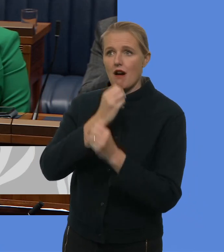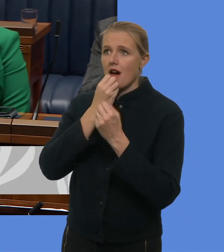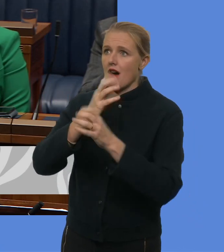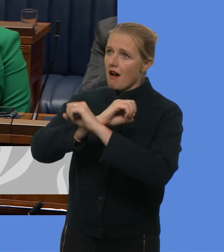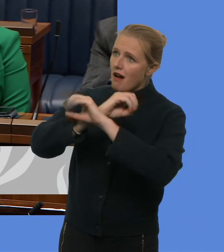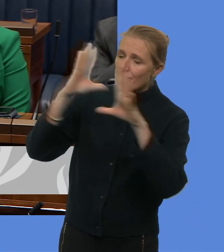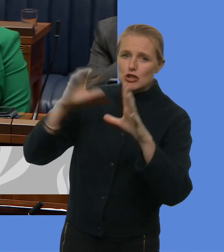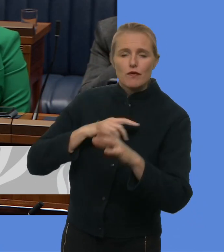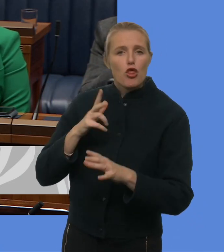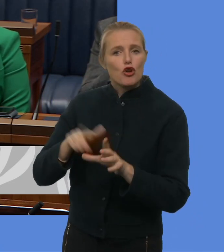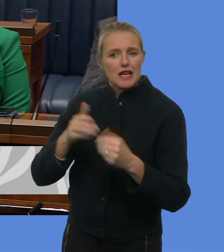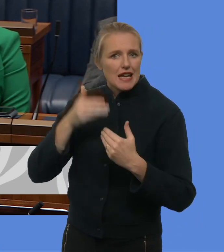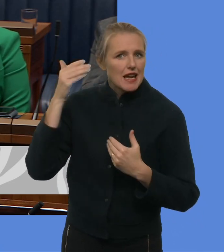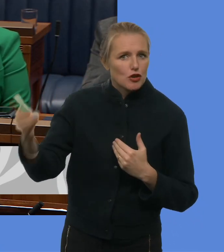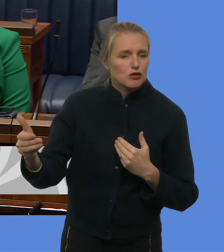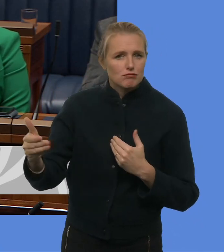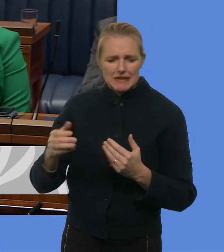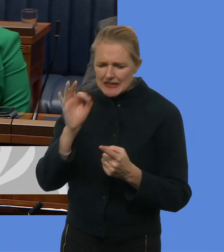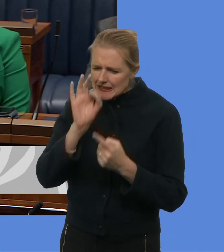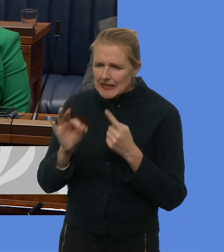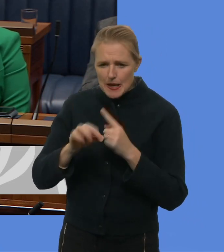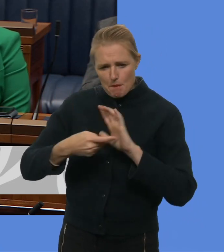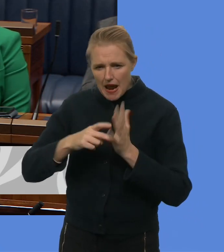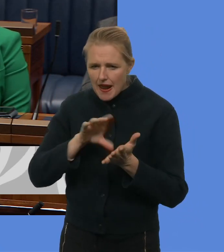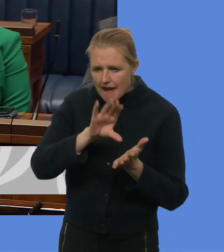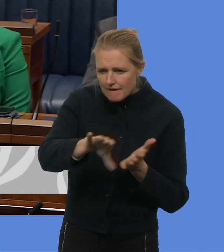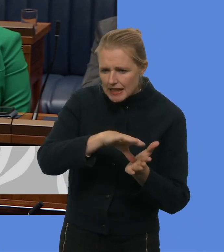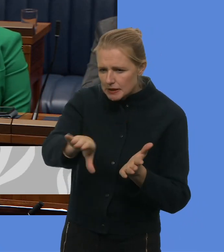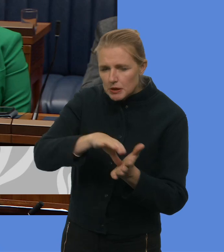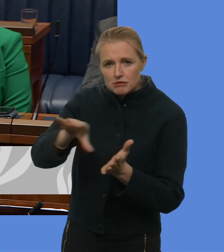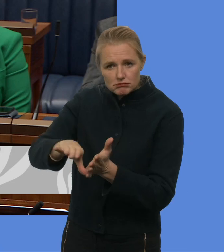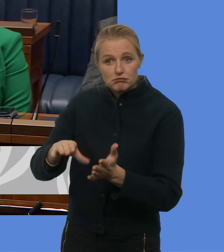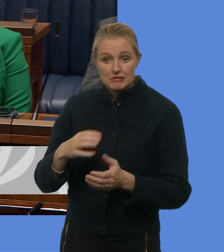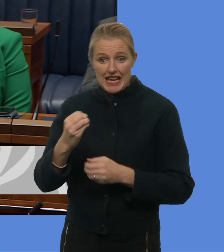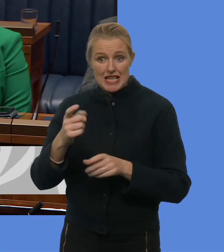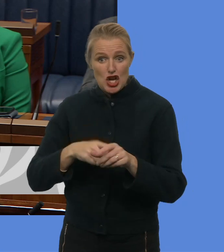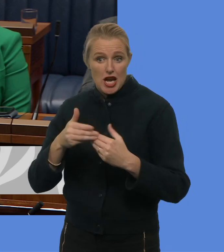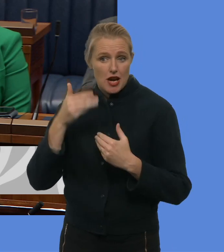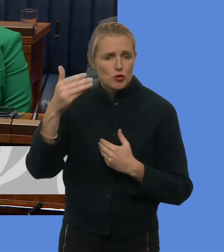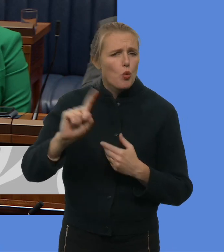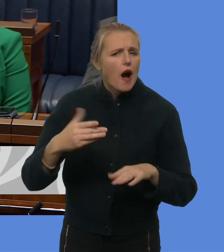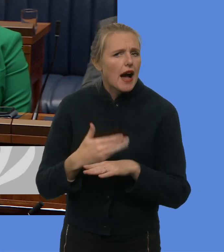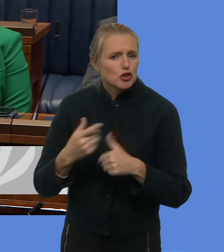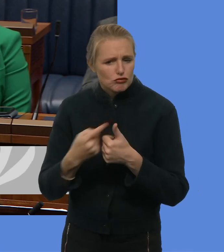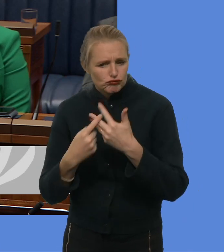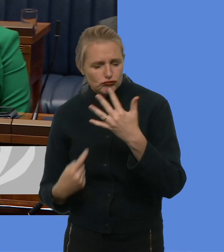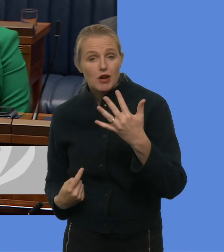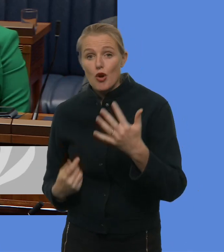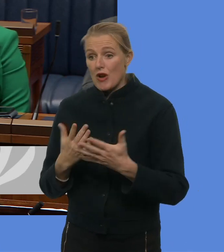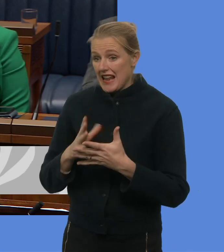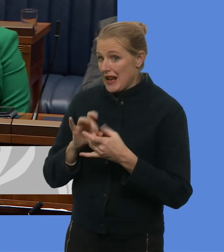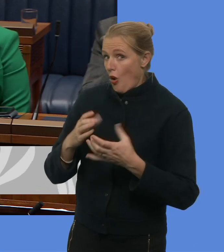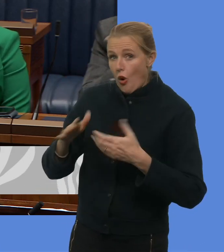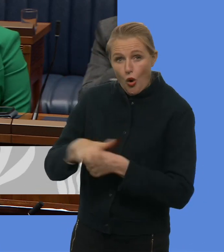years, including detailed plans for investment and enabling actions over the next decade. It encompasses all areas of public infrastructure and